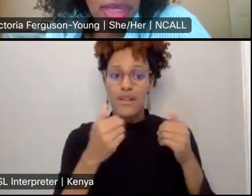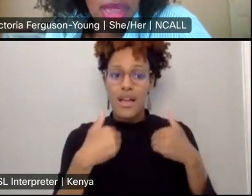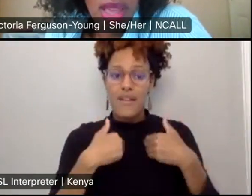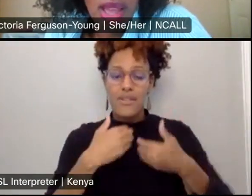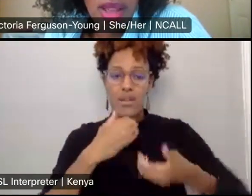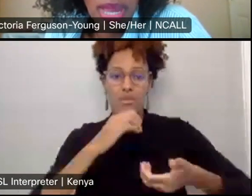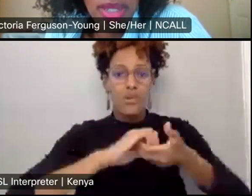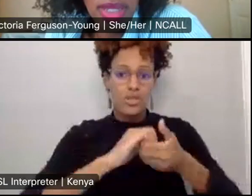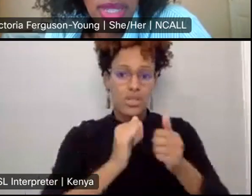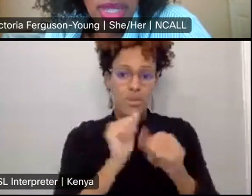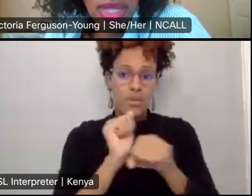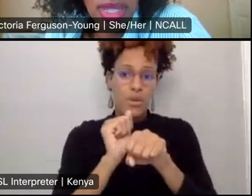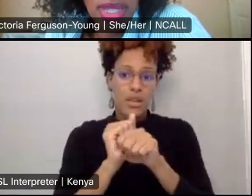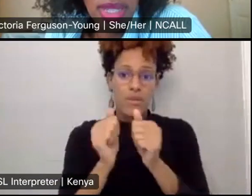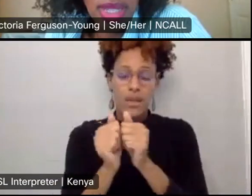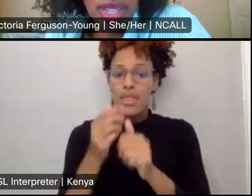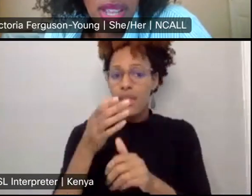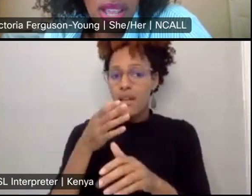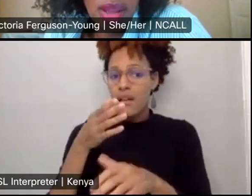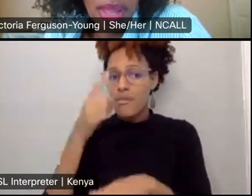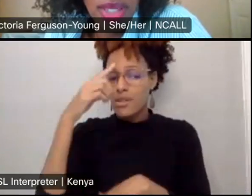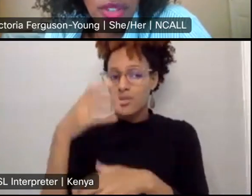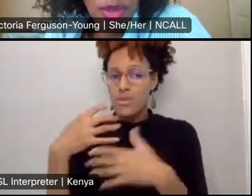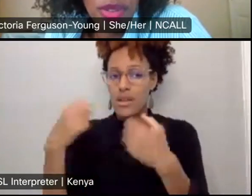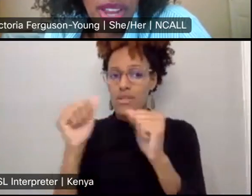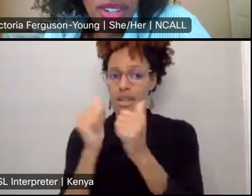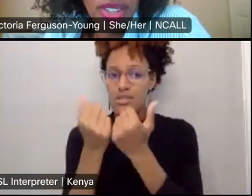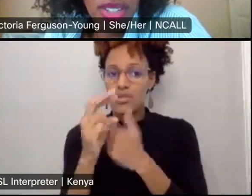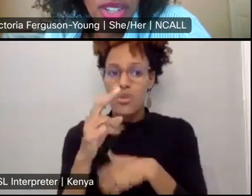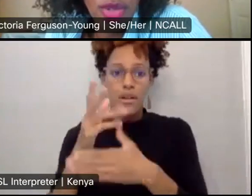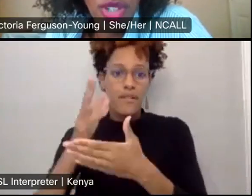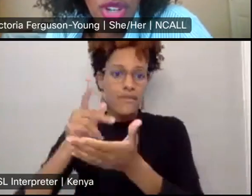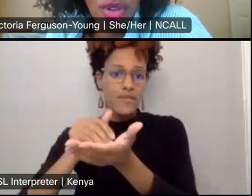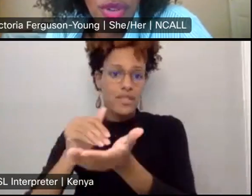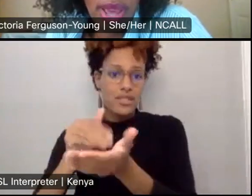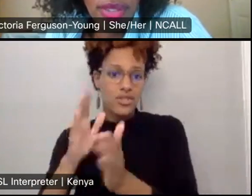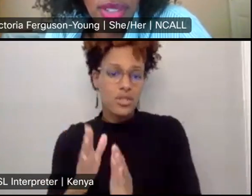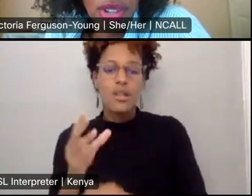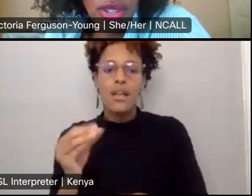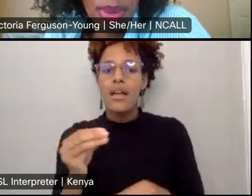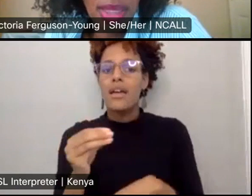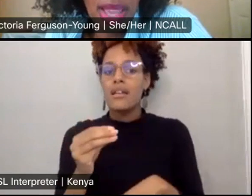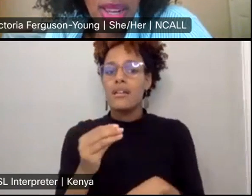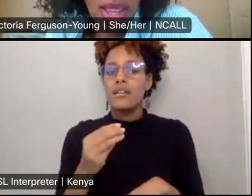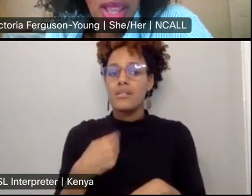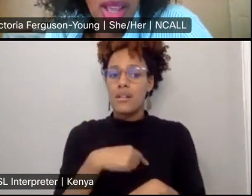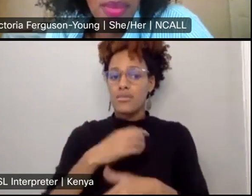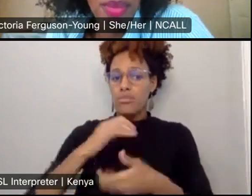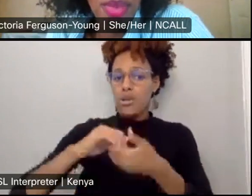health agency or even physician as service providers, to know if you have concerns about